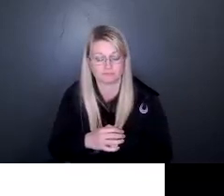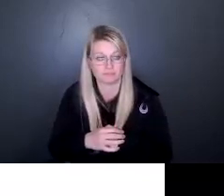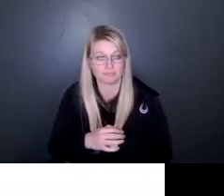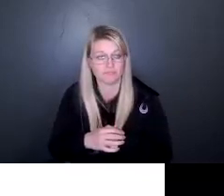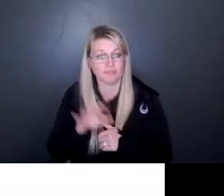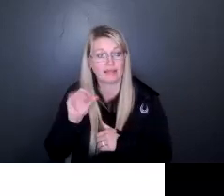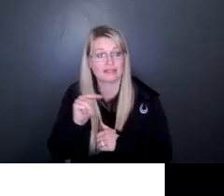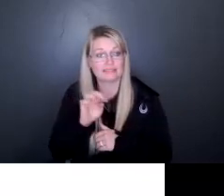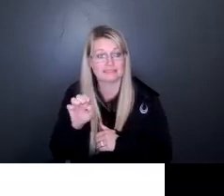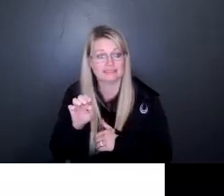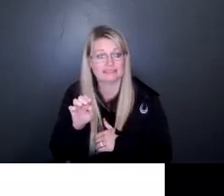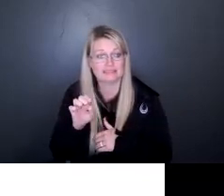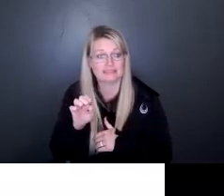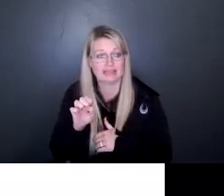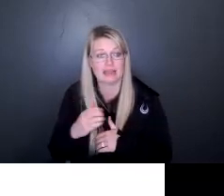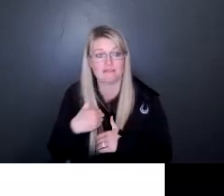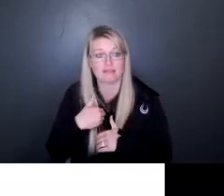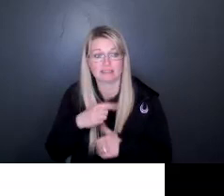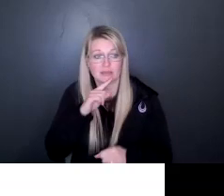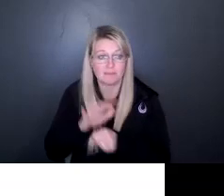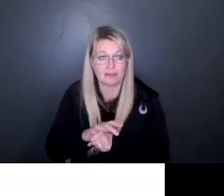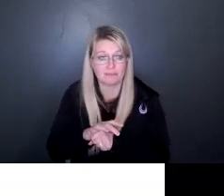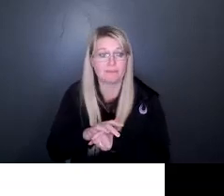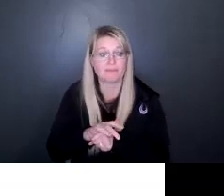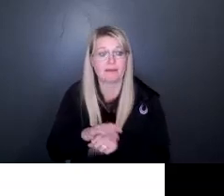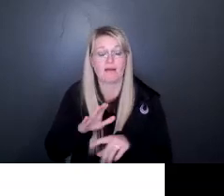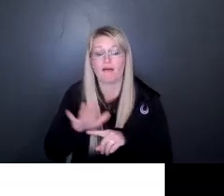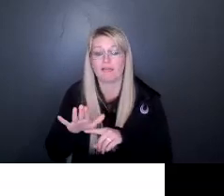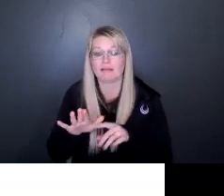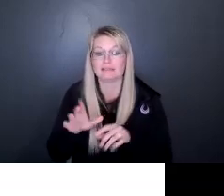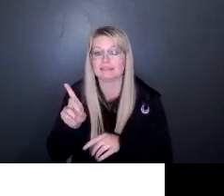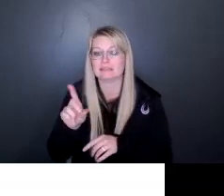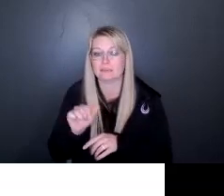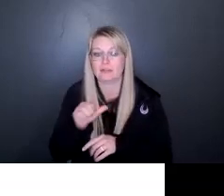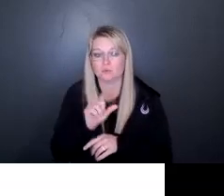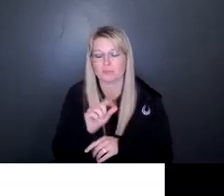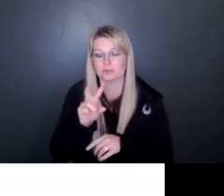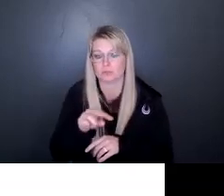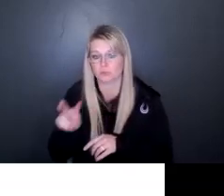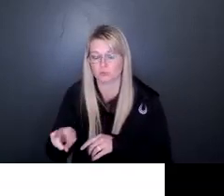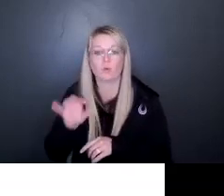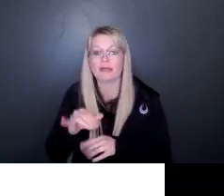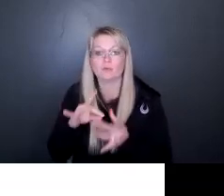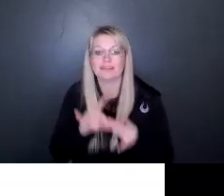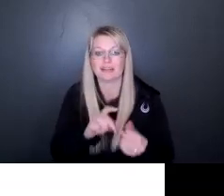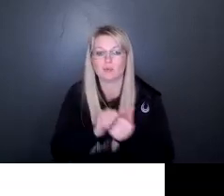INEE submitted a commitment on the occasion of the Global Disability Summit 2022, which is related to reviewing and